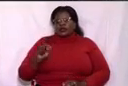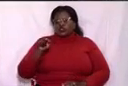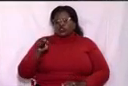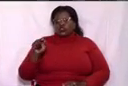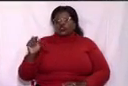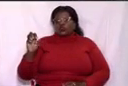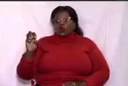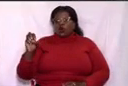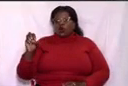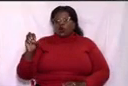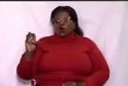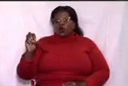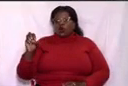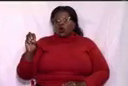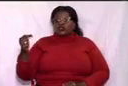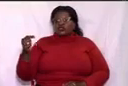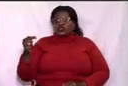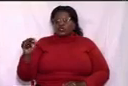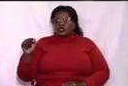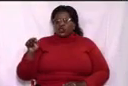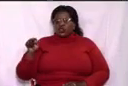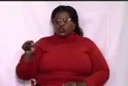nyc.org.na,